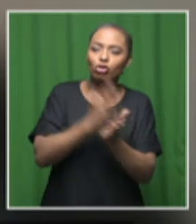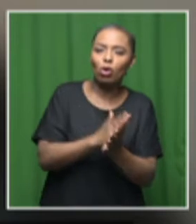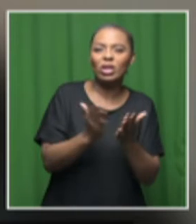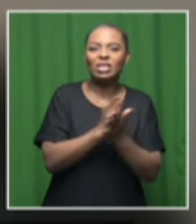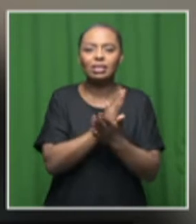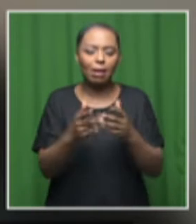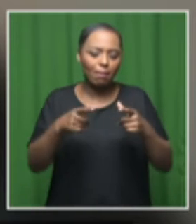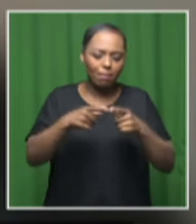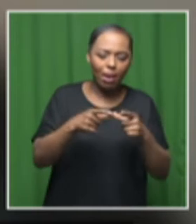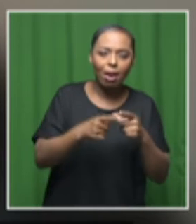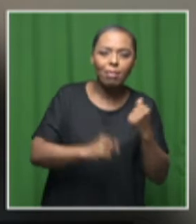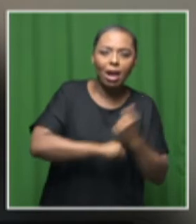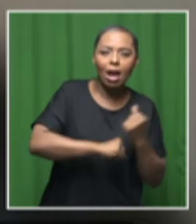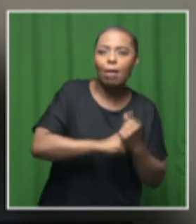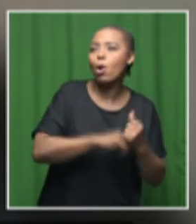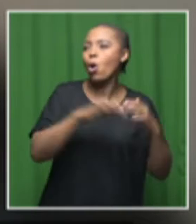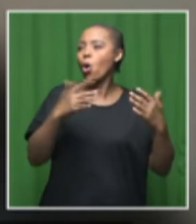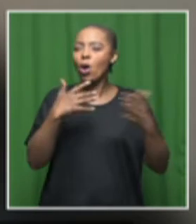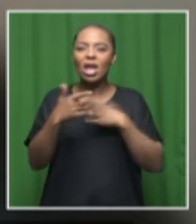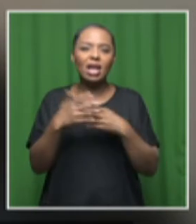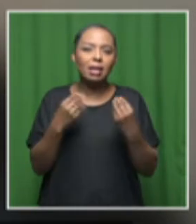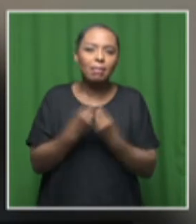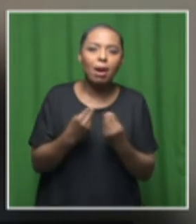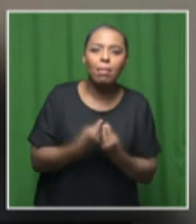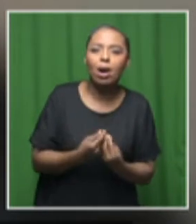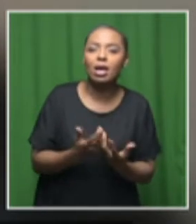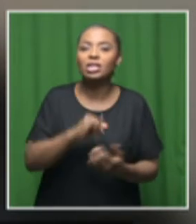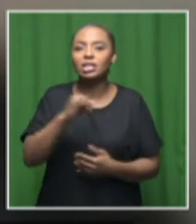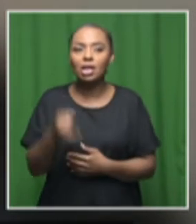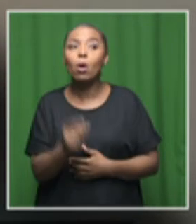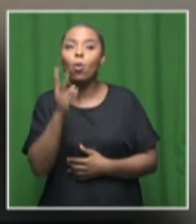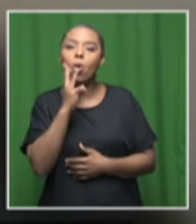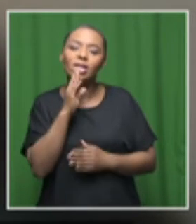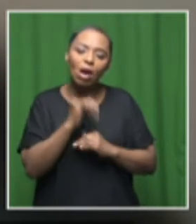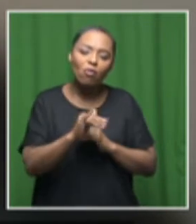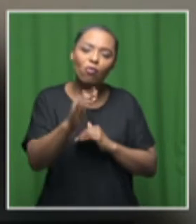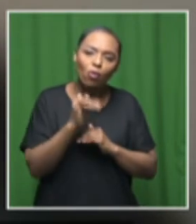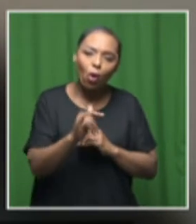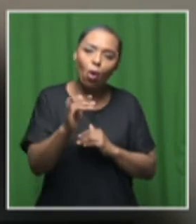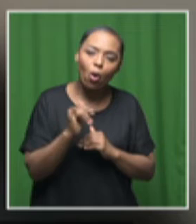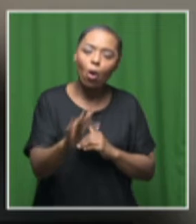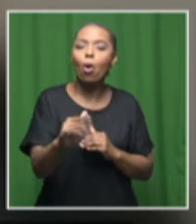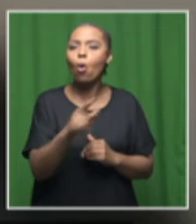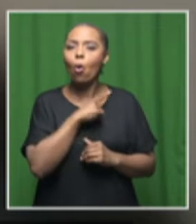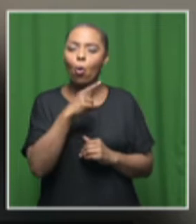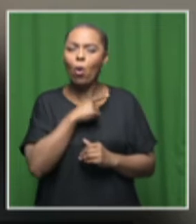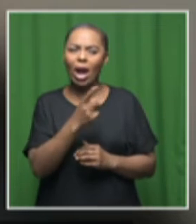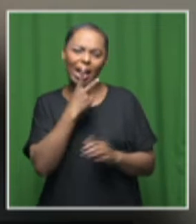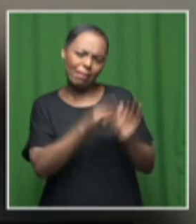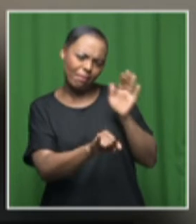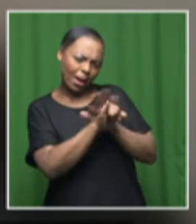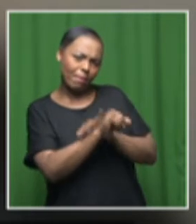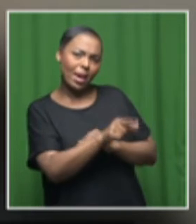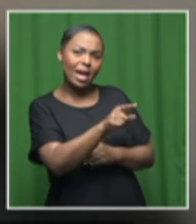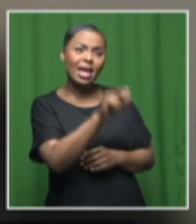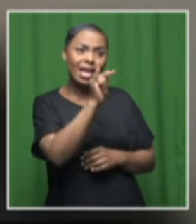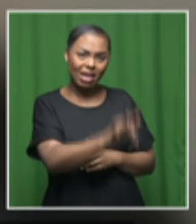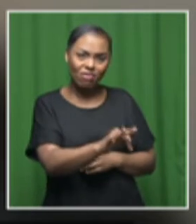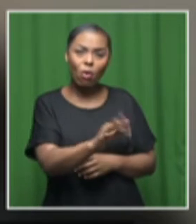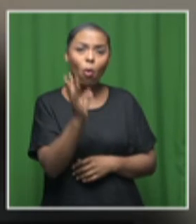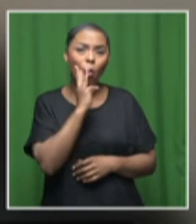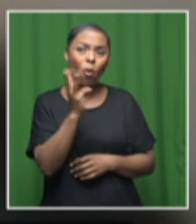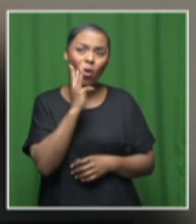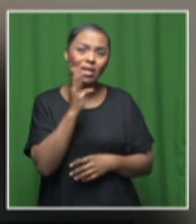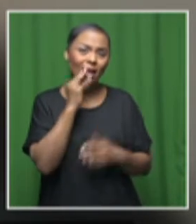backup pump station or whatever to keep the water flowing? Because as we've seen, as soon as the